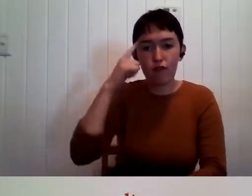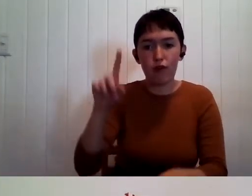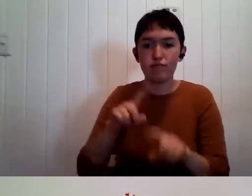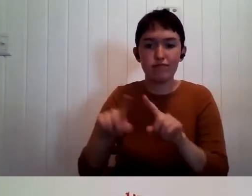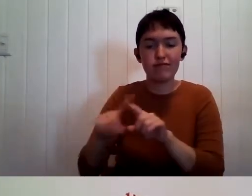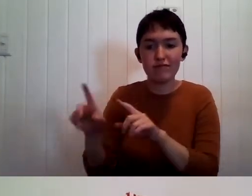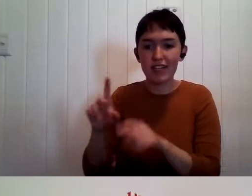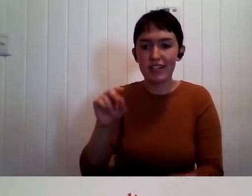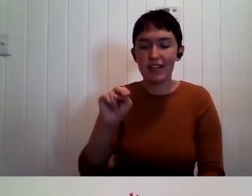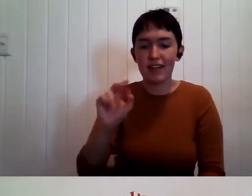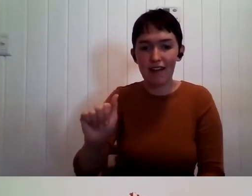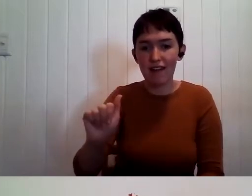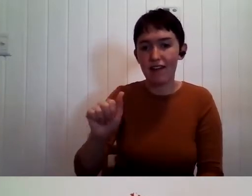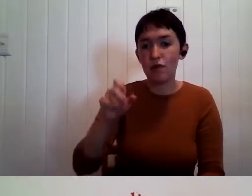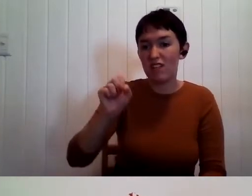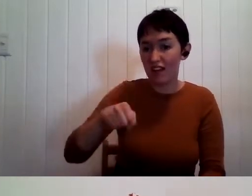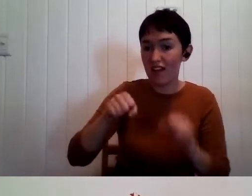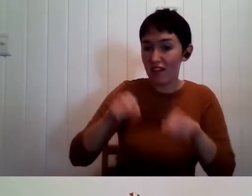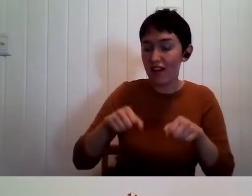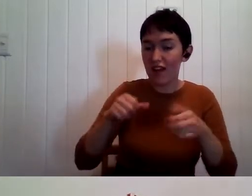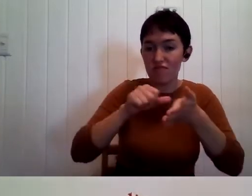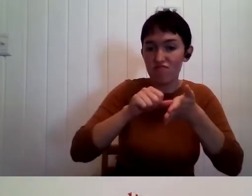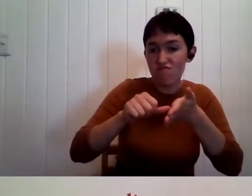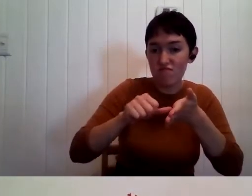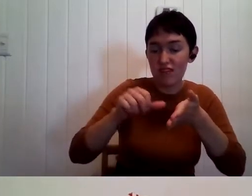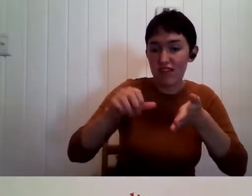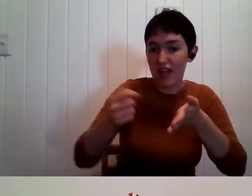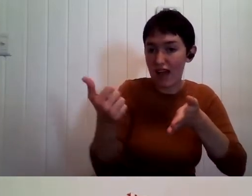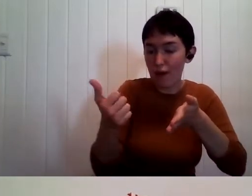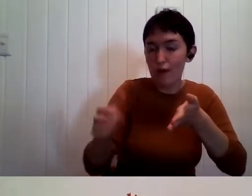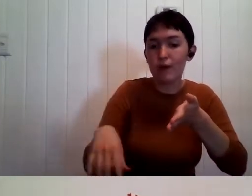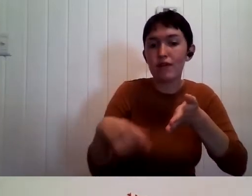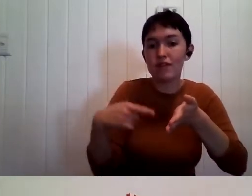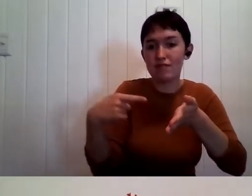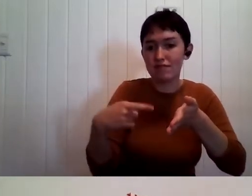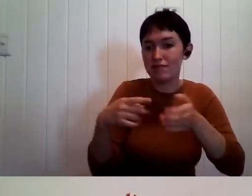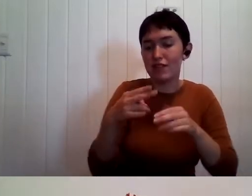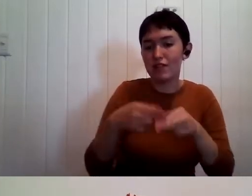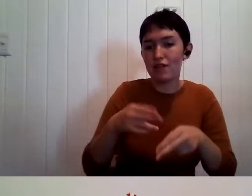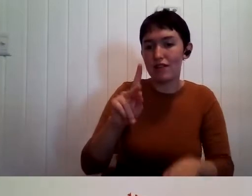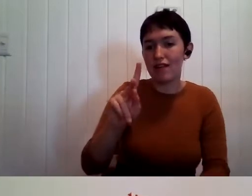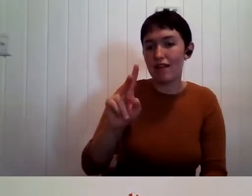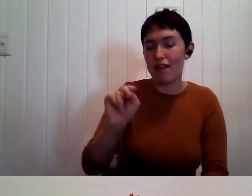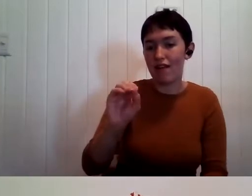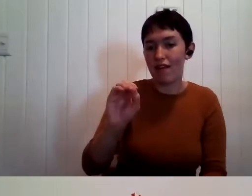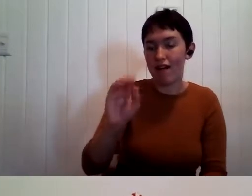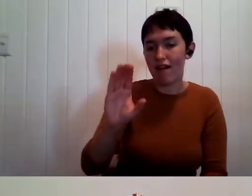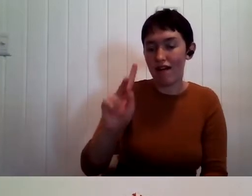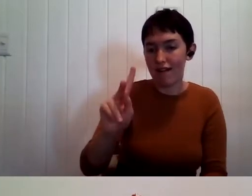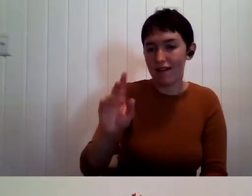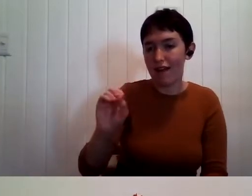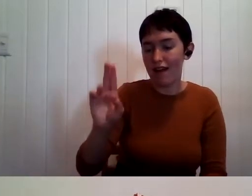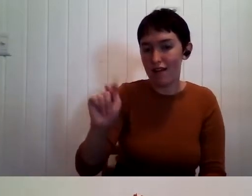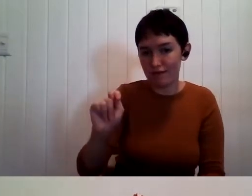called a knockout. It just depends, right? Depends on what answer you're looking for.